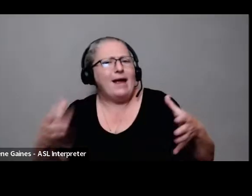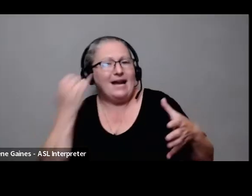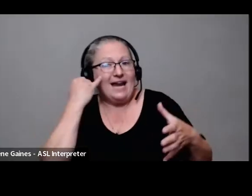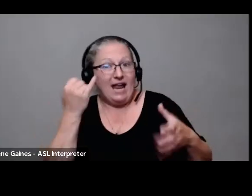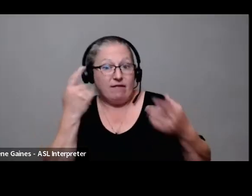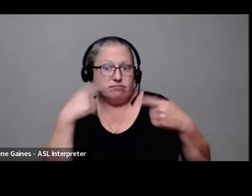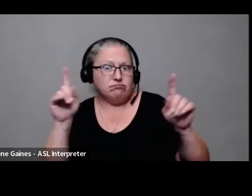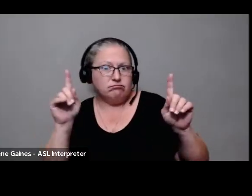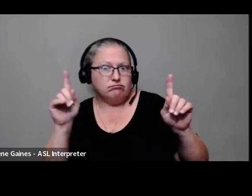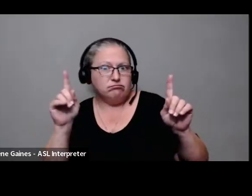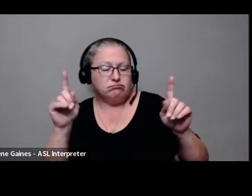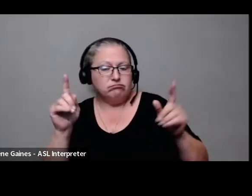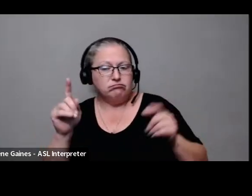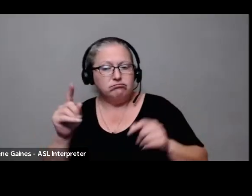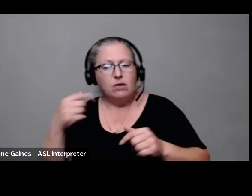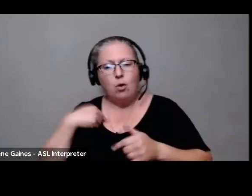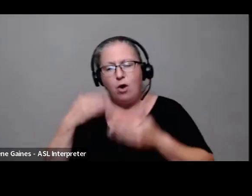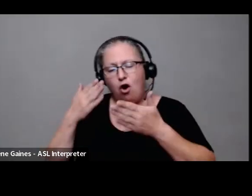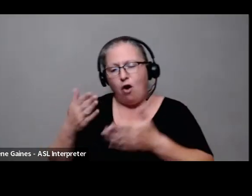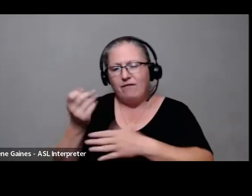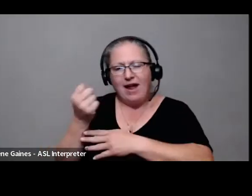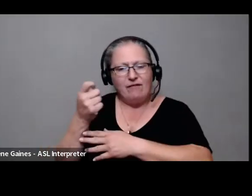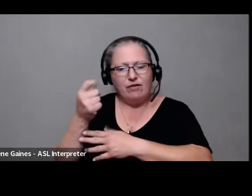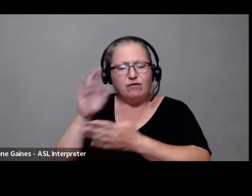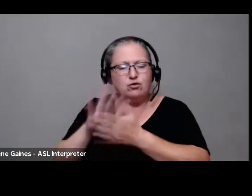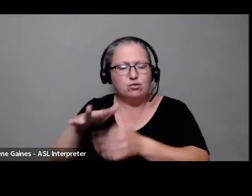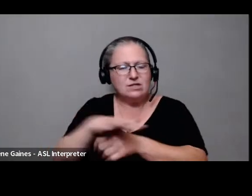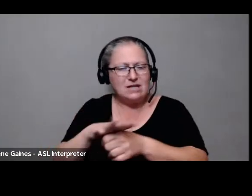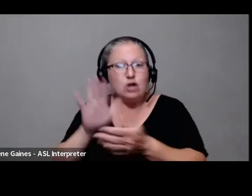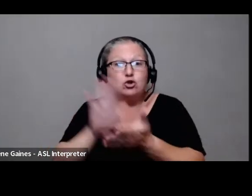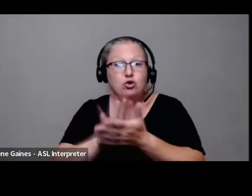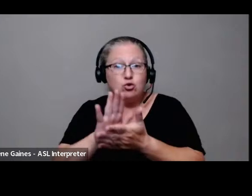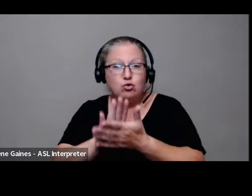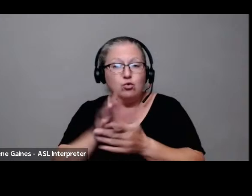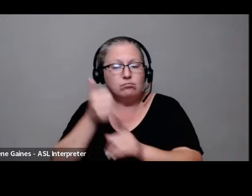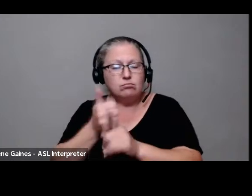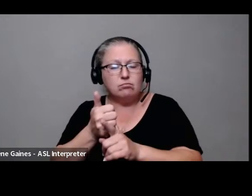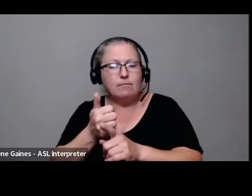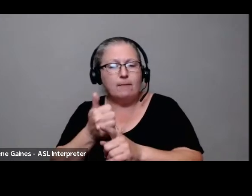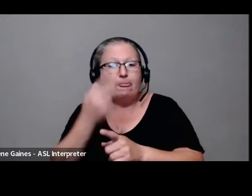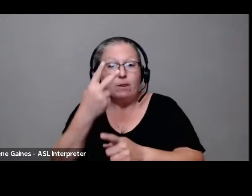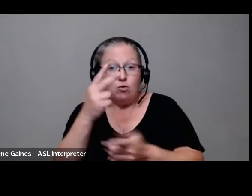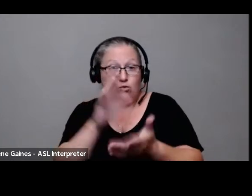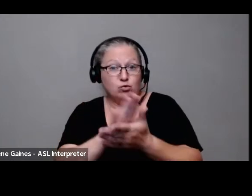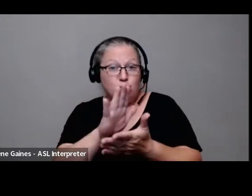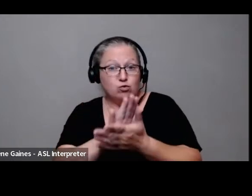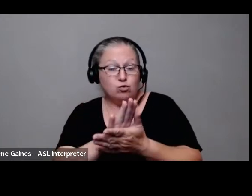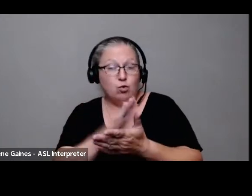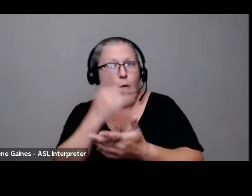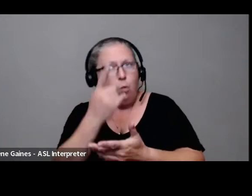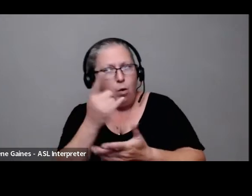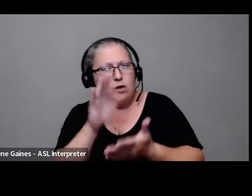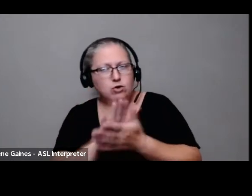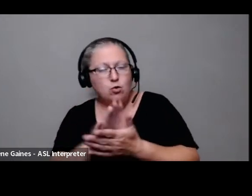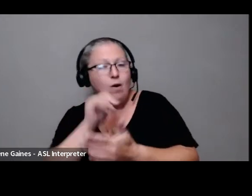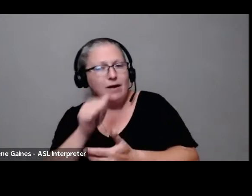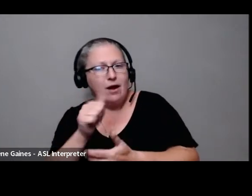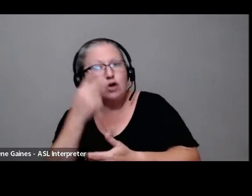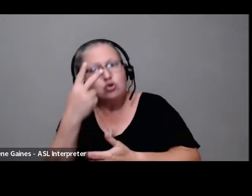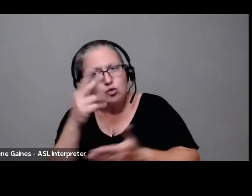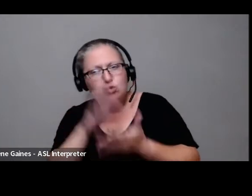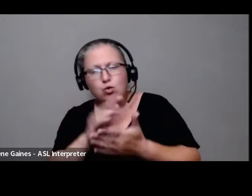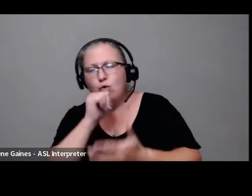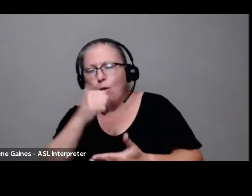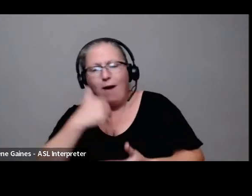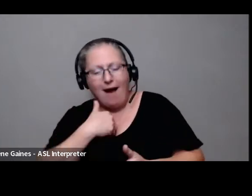so effective? Yeah, I mean, we make the offer every year to school sites. I mean, schools really have, the 2 schools that, or one of the schools that doesn't, so the 2 schools that don't have